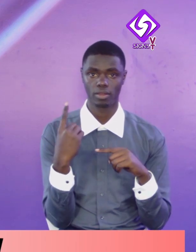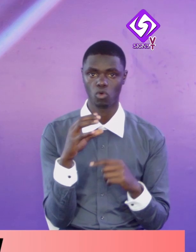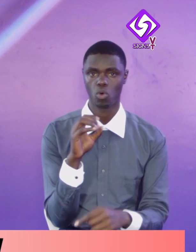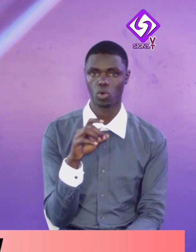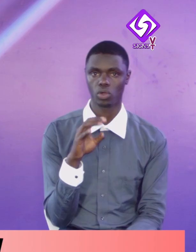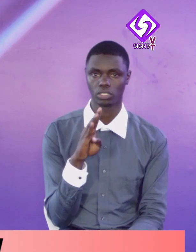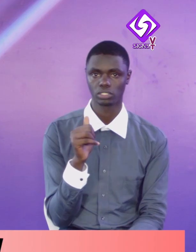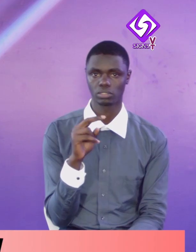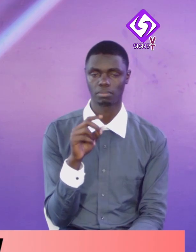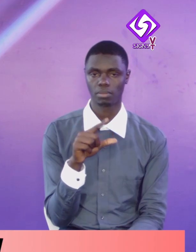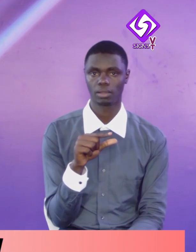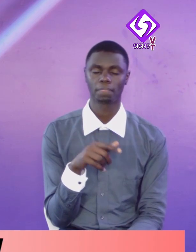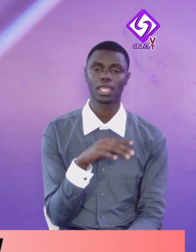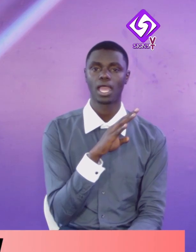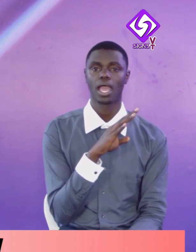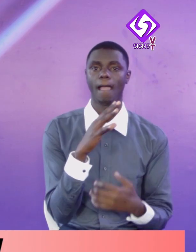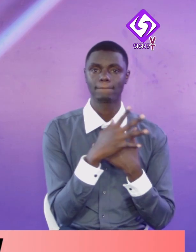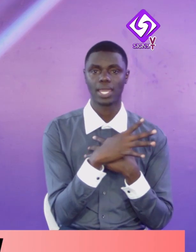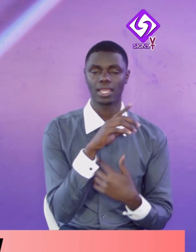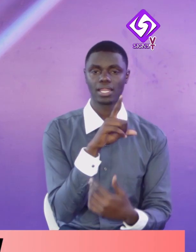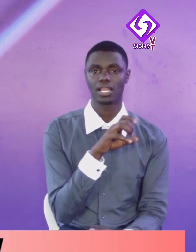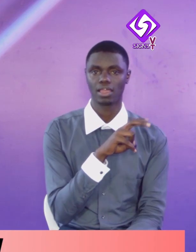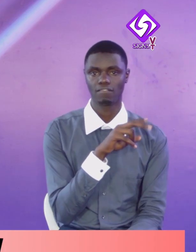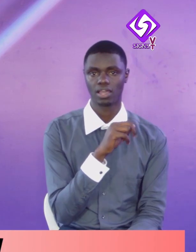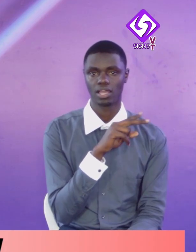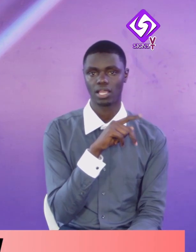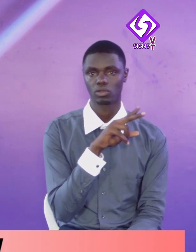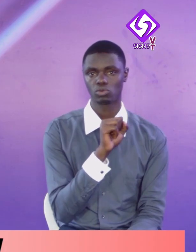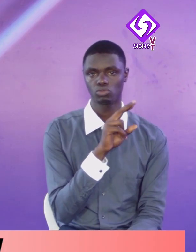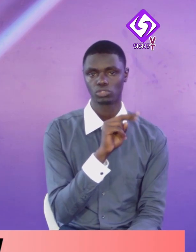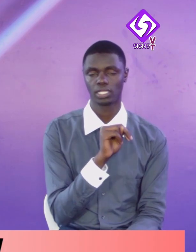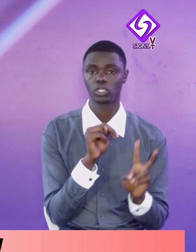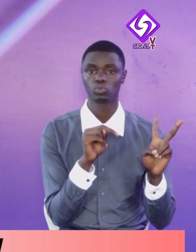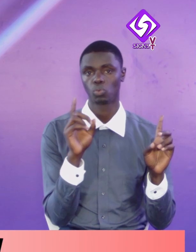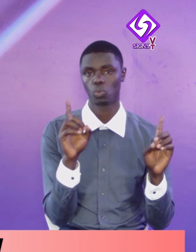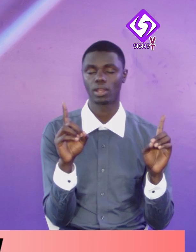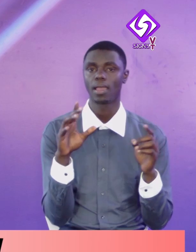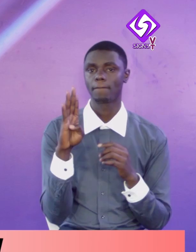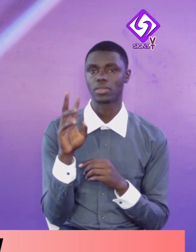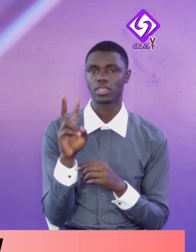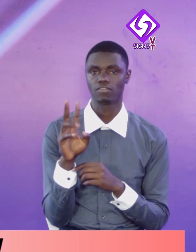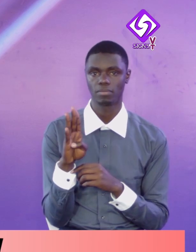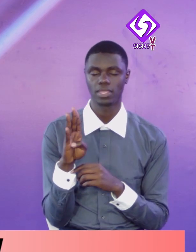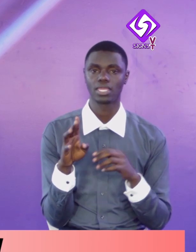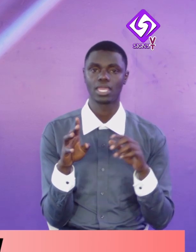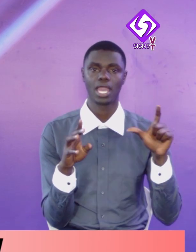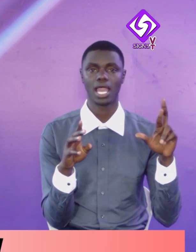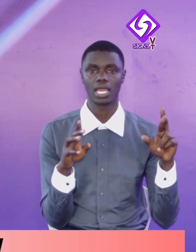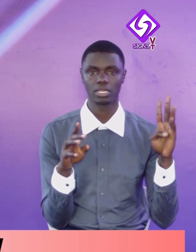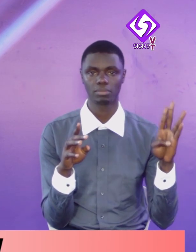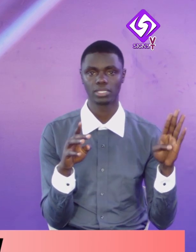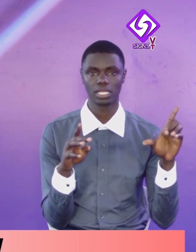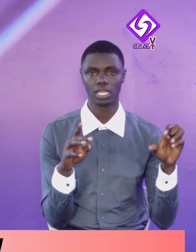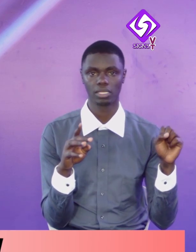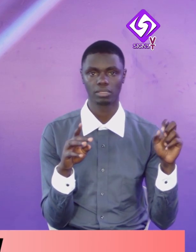Bayer Leverkusen versus Union Berlin. It was a 2-0 win for Bayer Leverkusen. Borussia Dortmund versus RB Leipzig, where